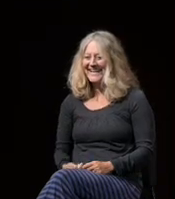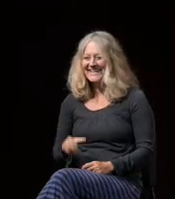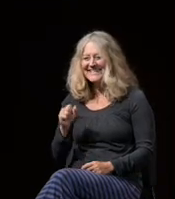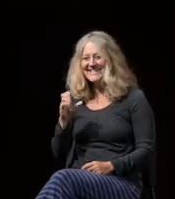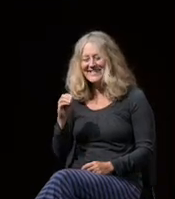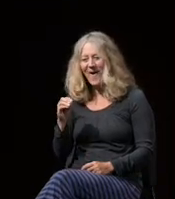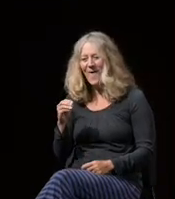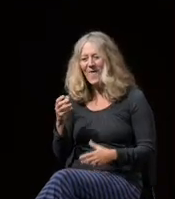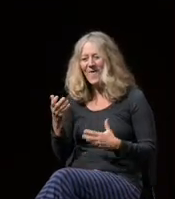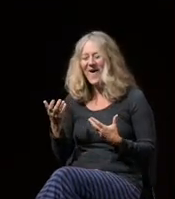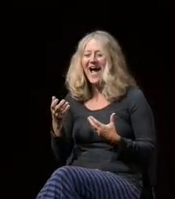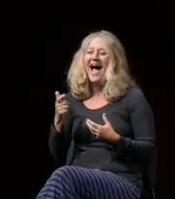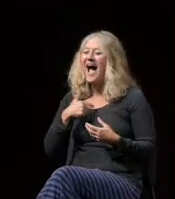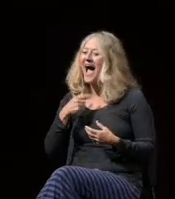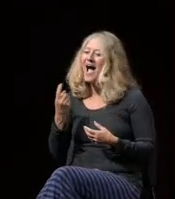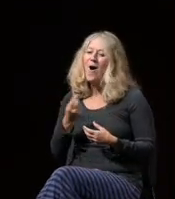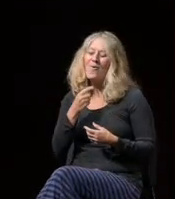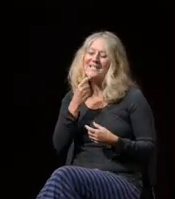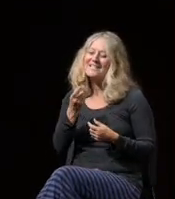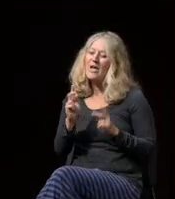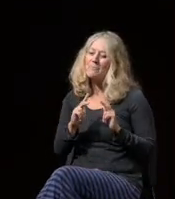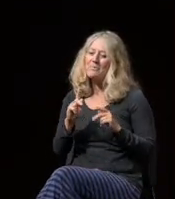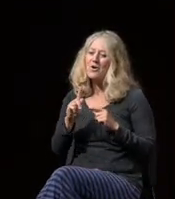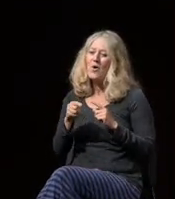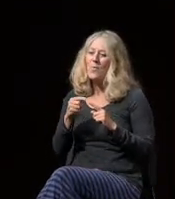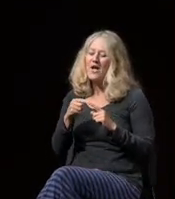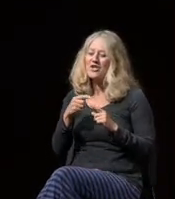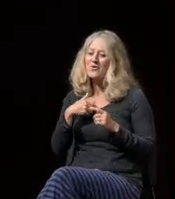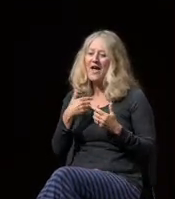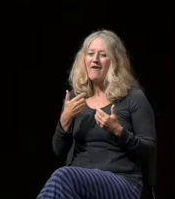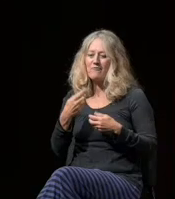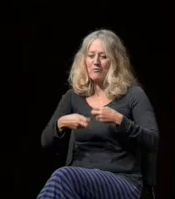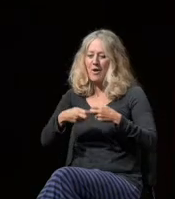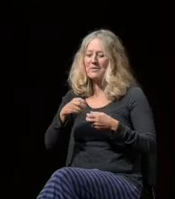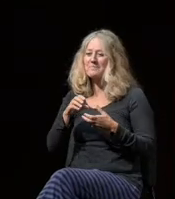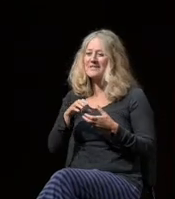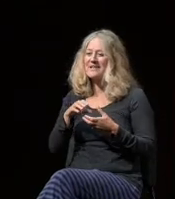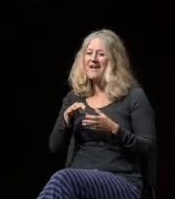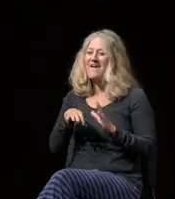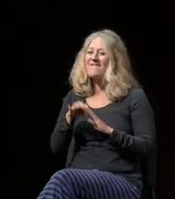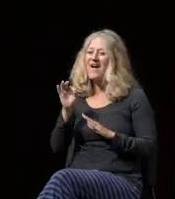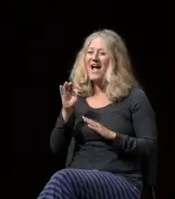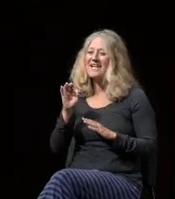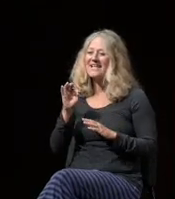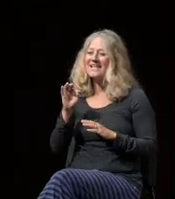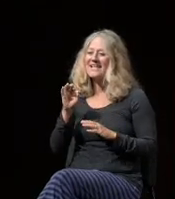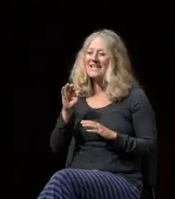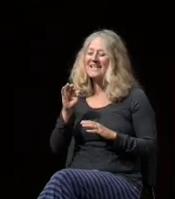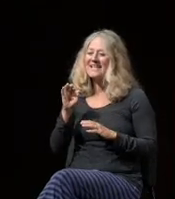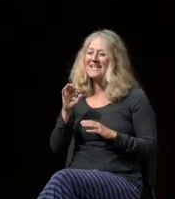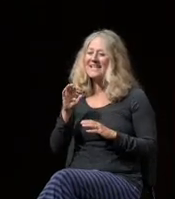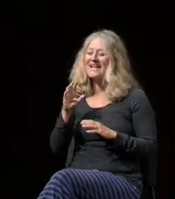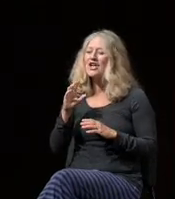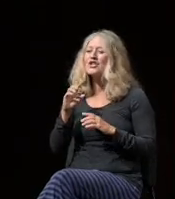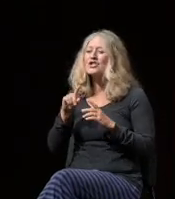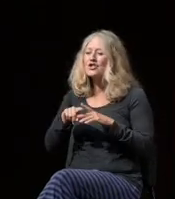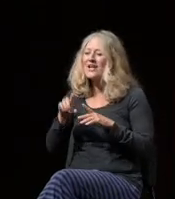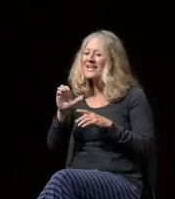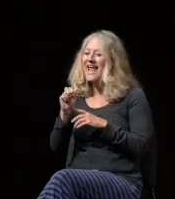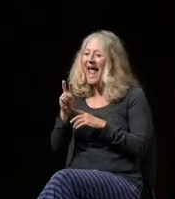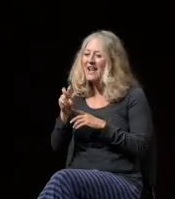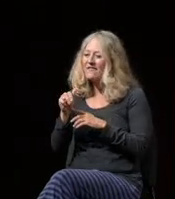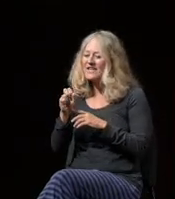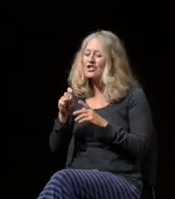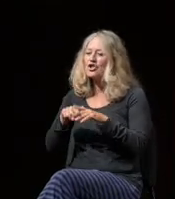So I always tell people when they have trouble finding candidates, okay, start with the ones that come to you.